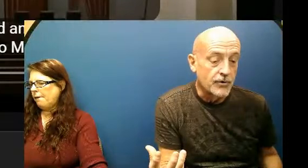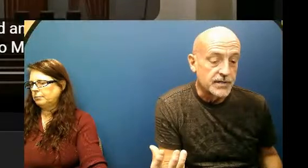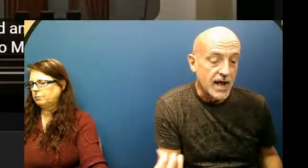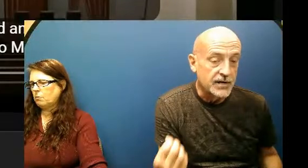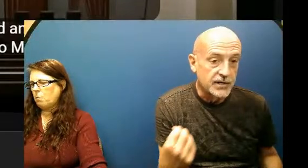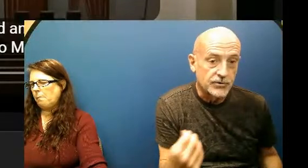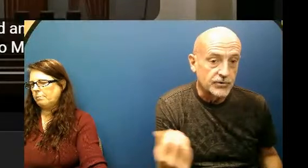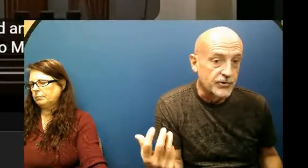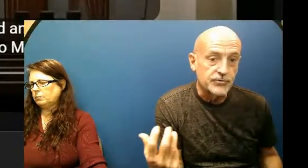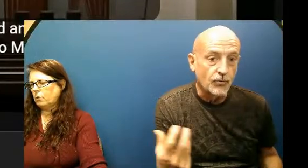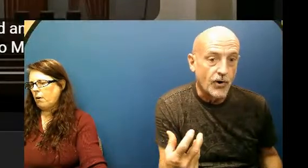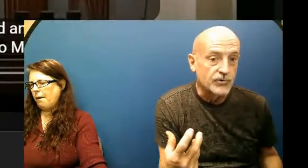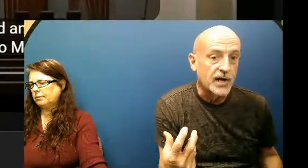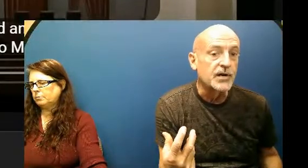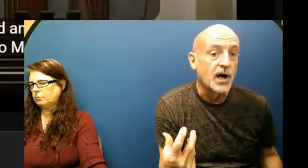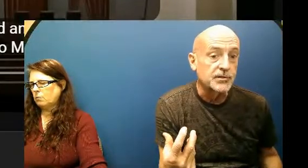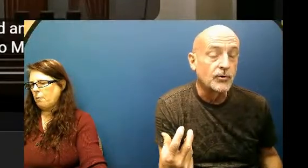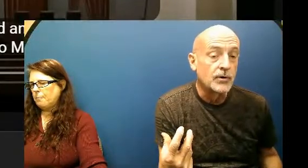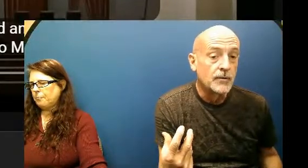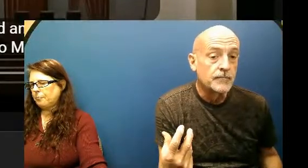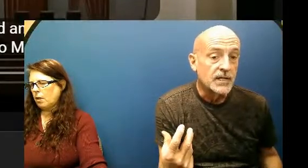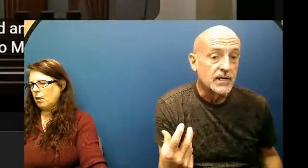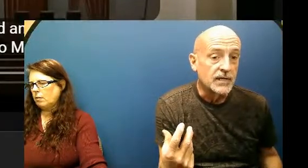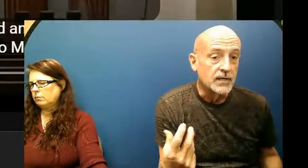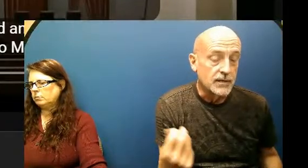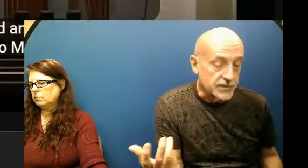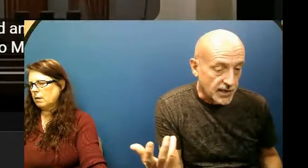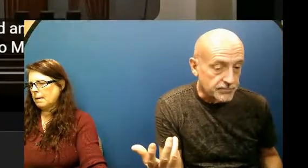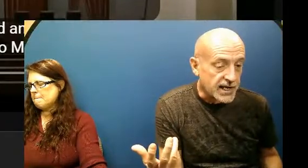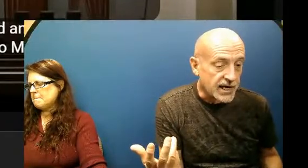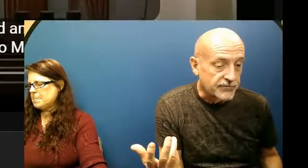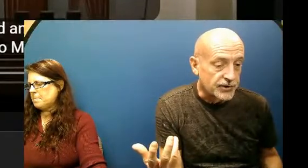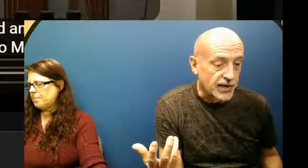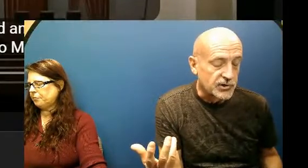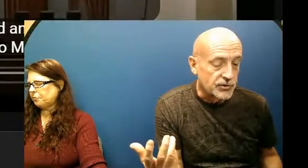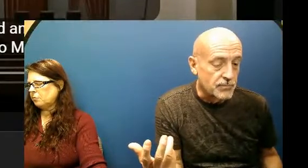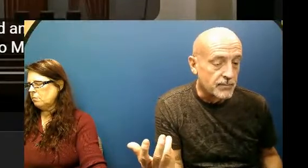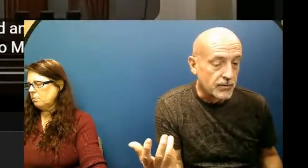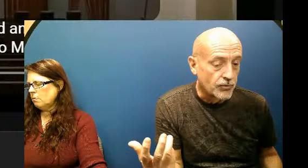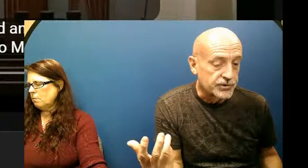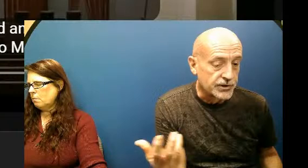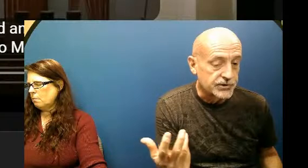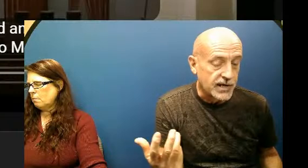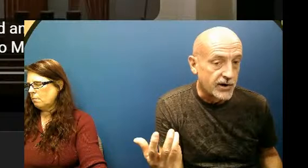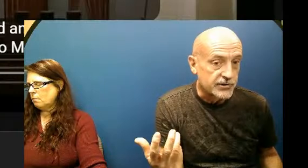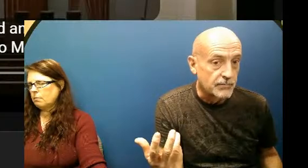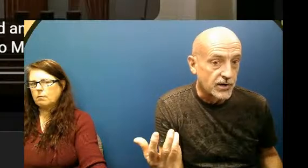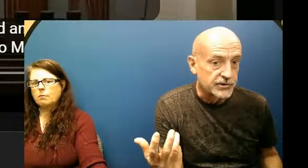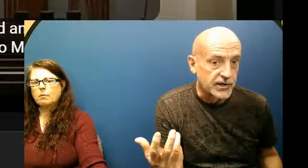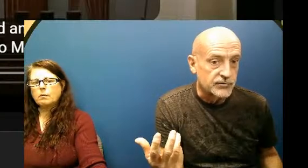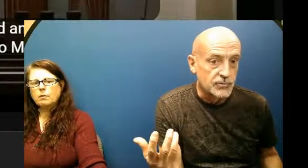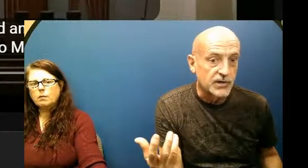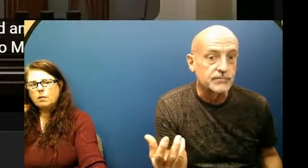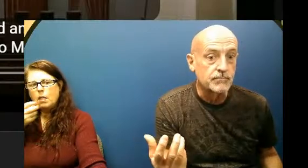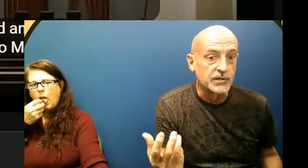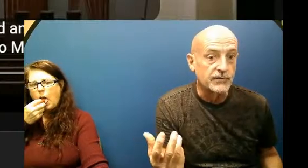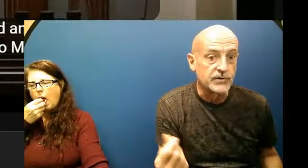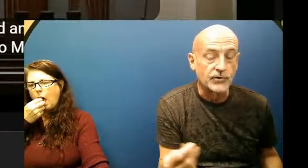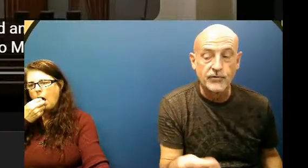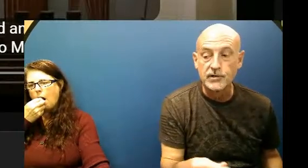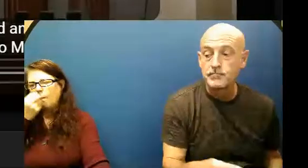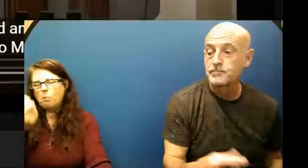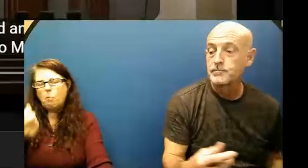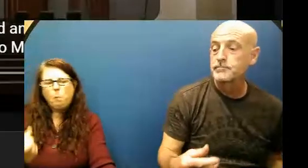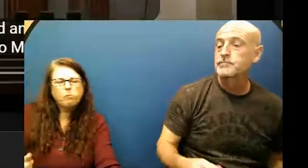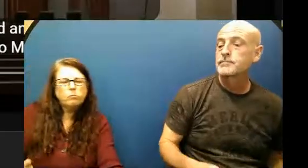fathers wrote it down, he's going to treat their words like gospel. Except, again, for the 19th Amendment, which scares him because it gives too much